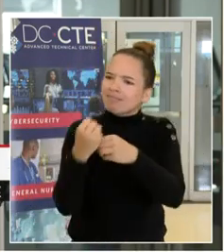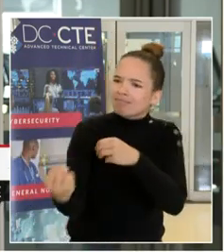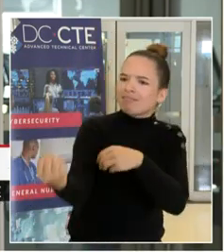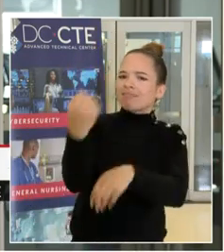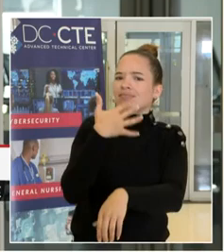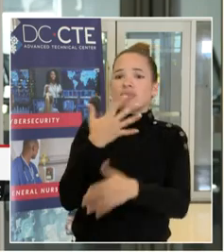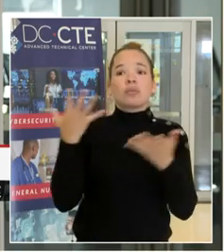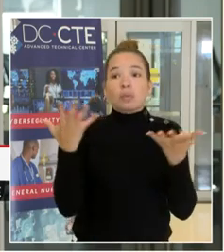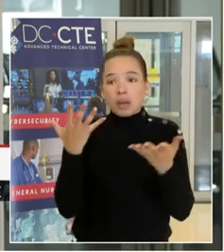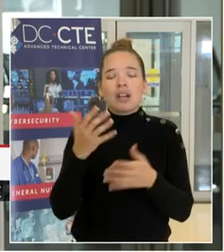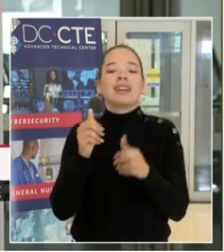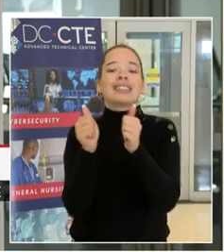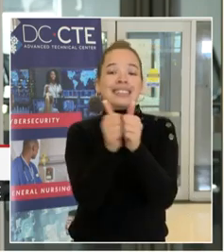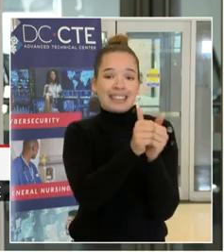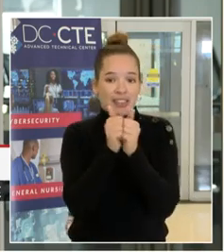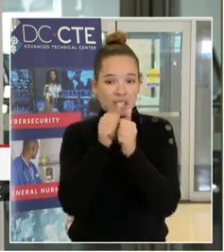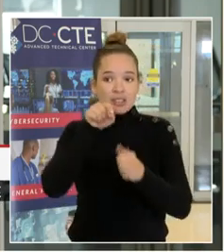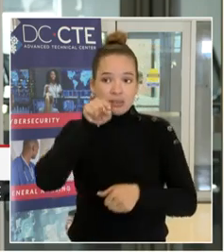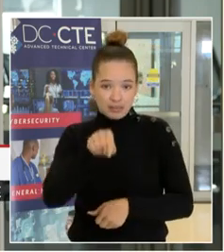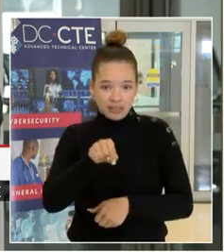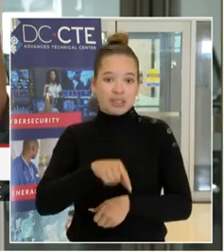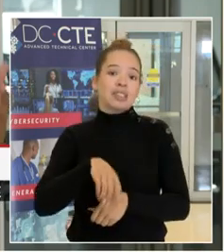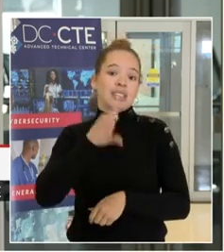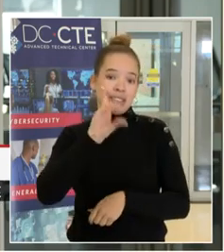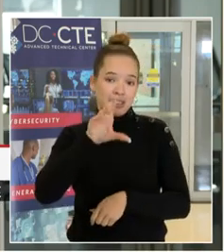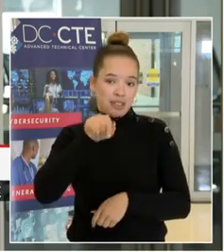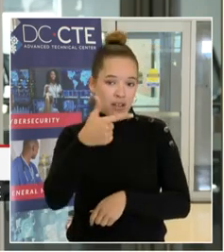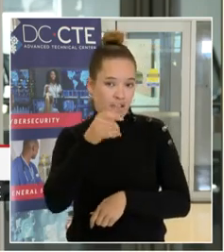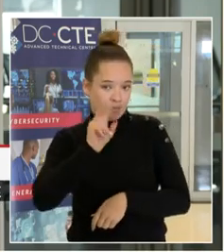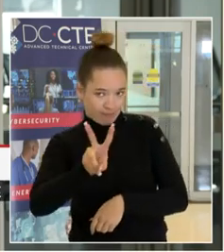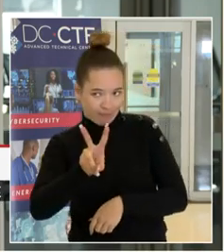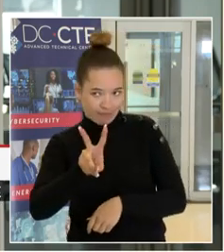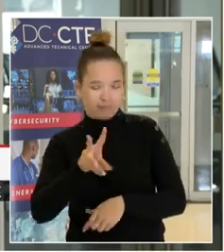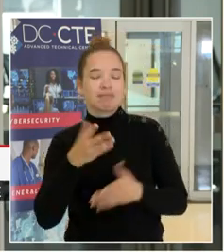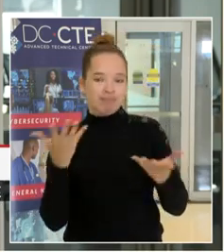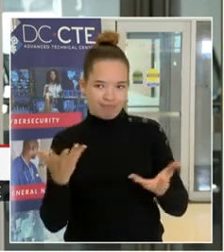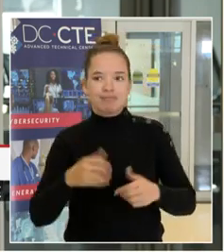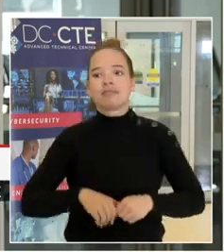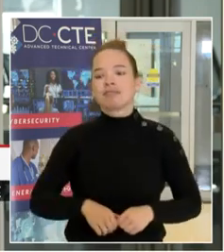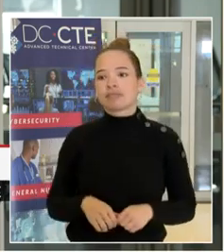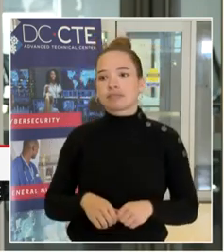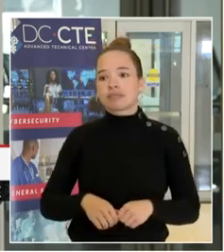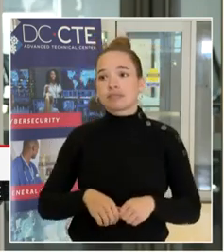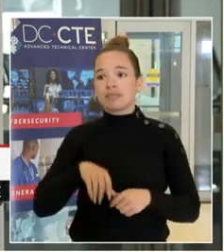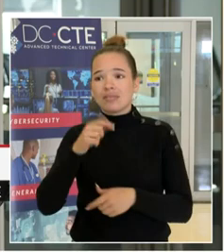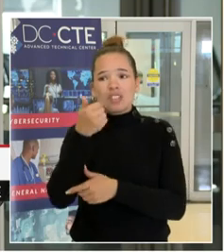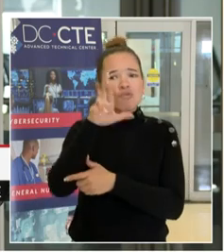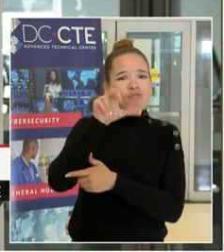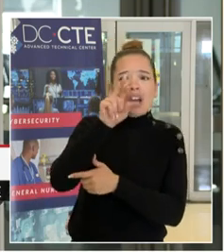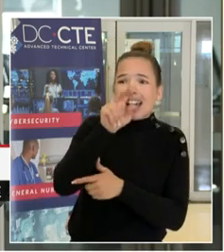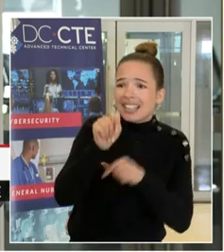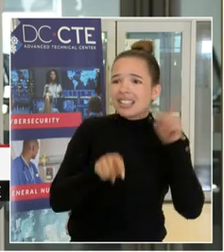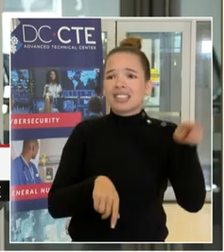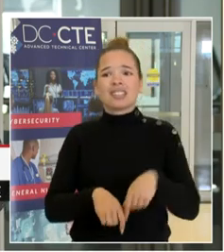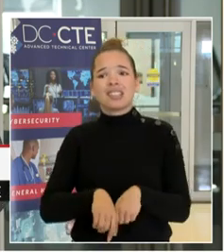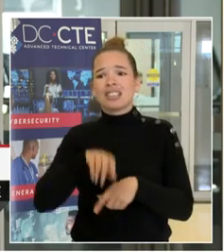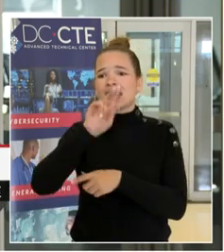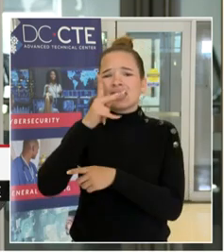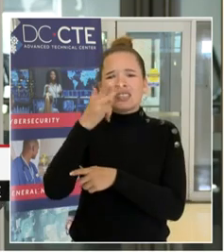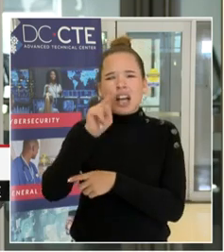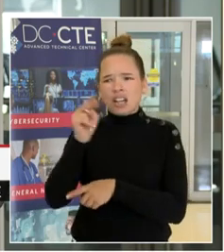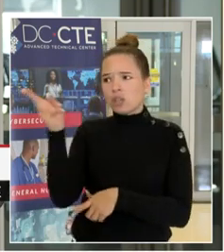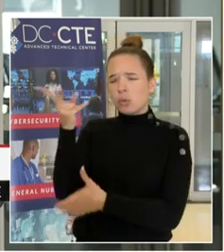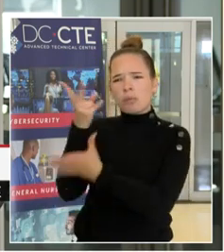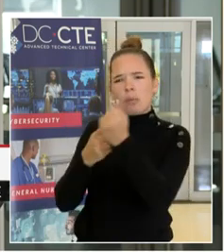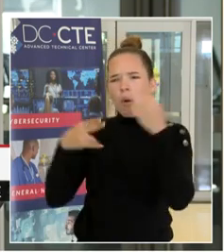together.dc.gov. And the Deputy Mayor Kine and Superintendent Grant, they have big ideas too, and they want to make sure that your